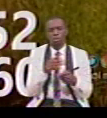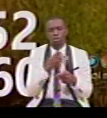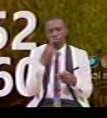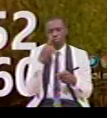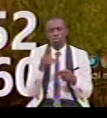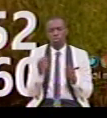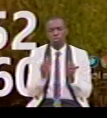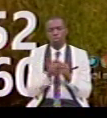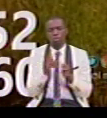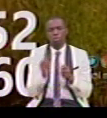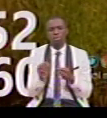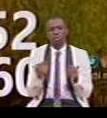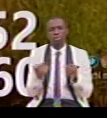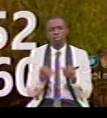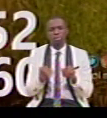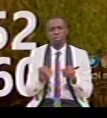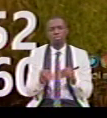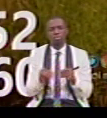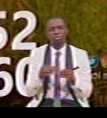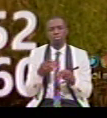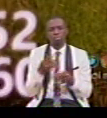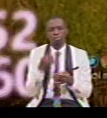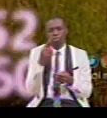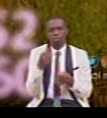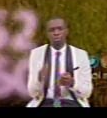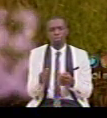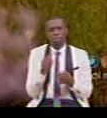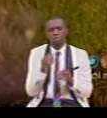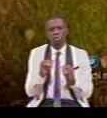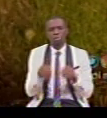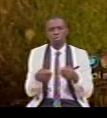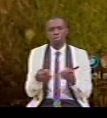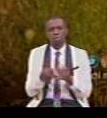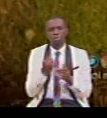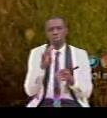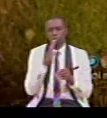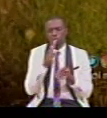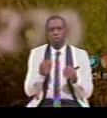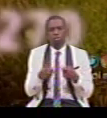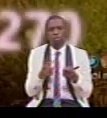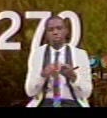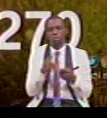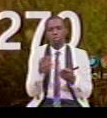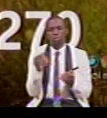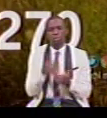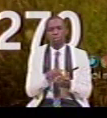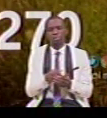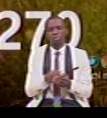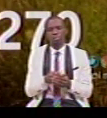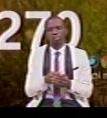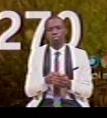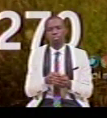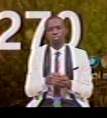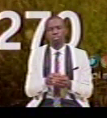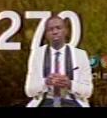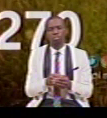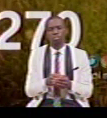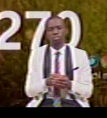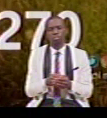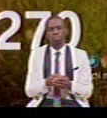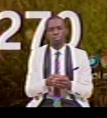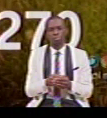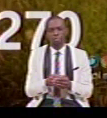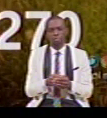it shall be measured to you again whatever we have brought tonight to offer to the Lord either as tight and